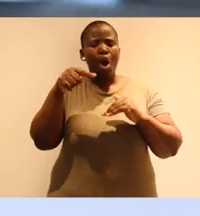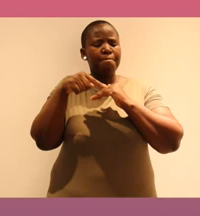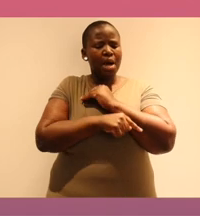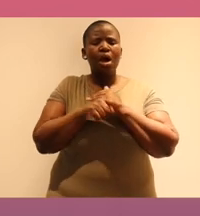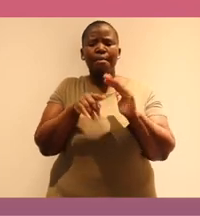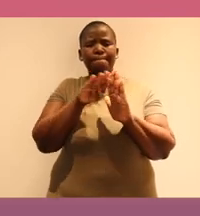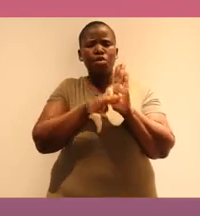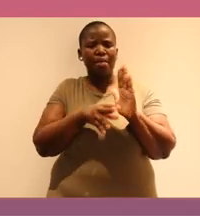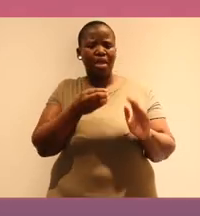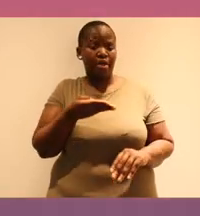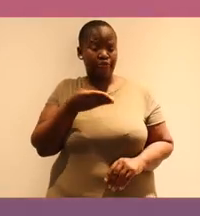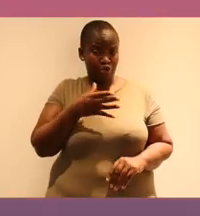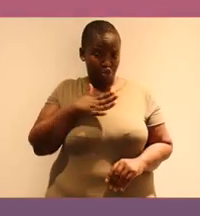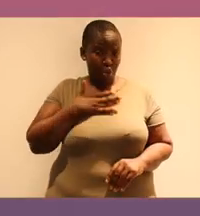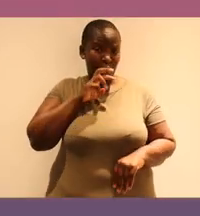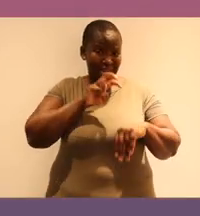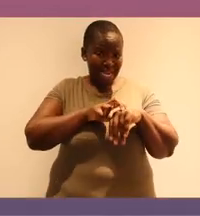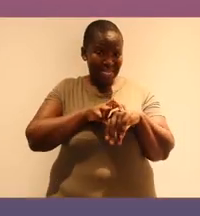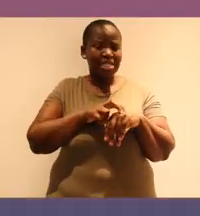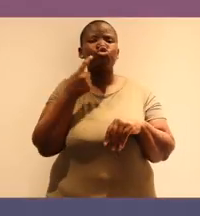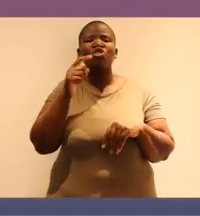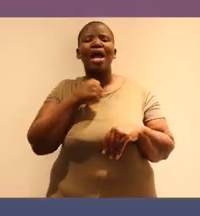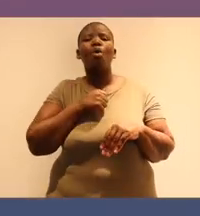please check our website at